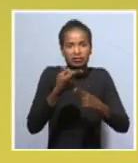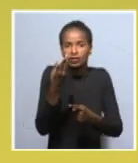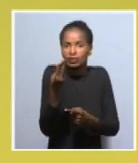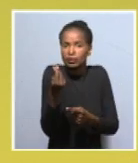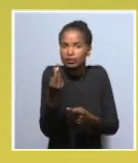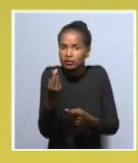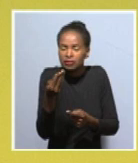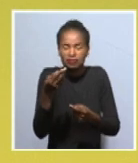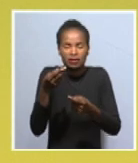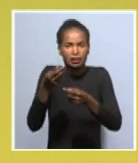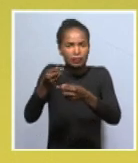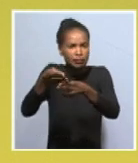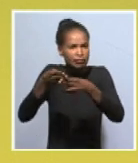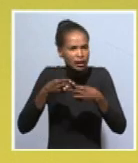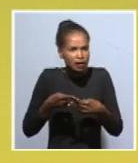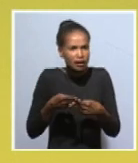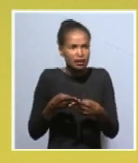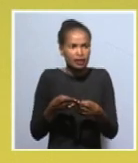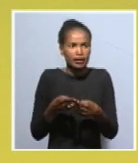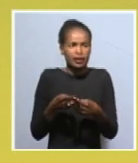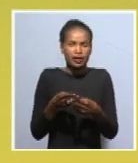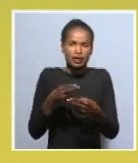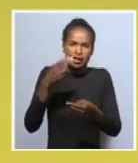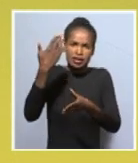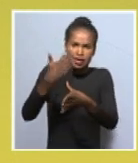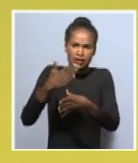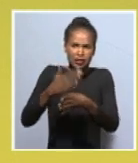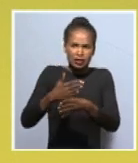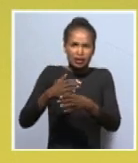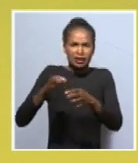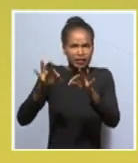financing the production value chain,